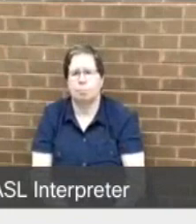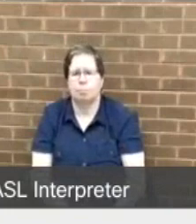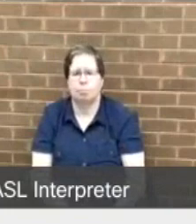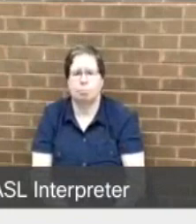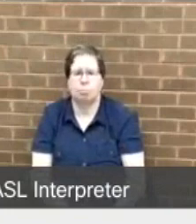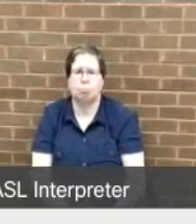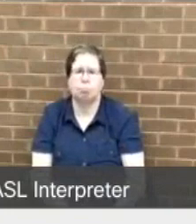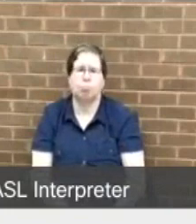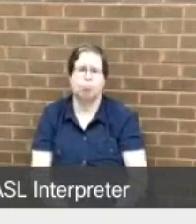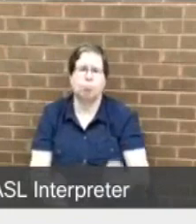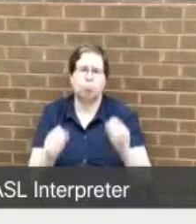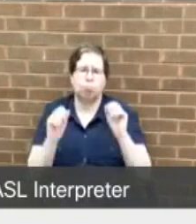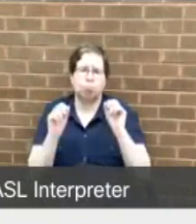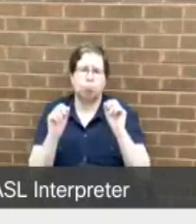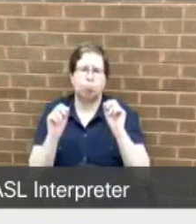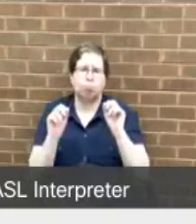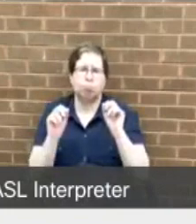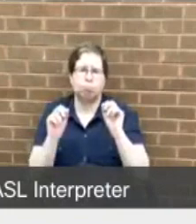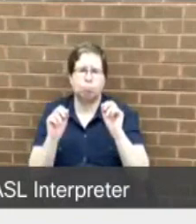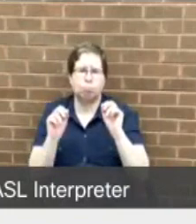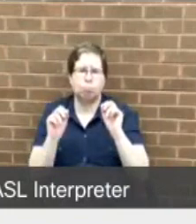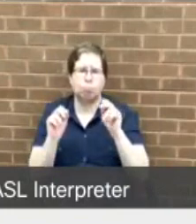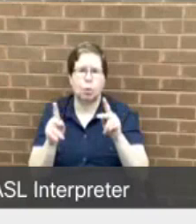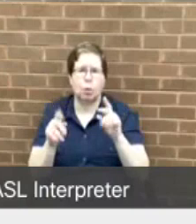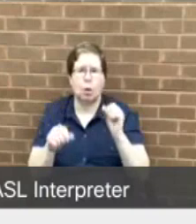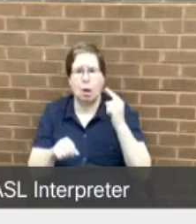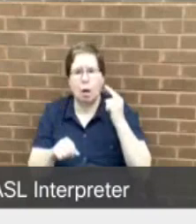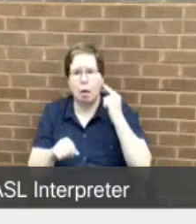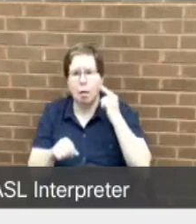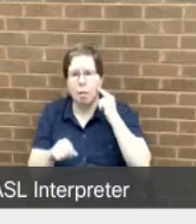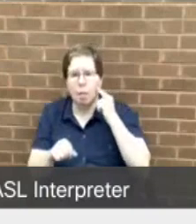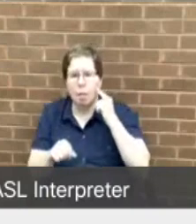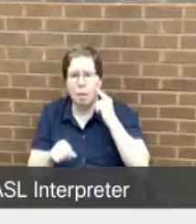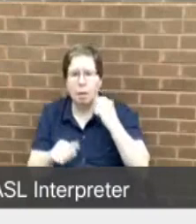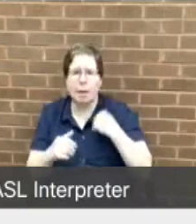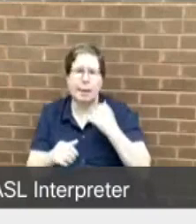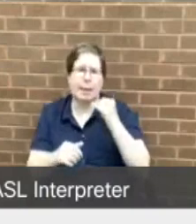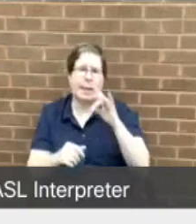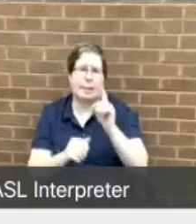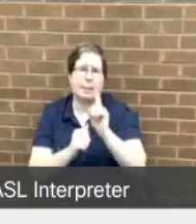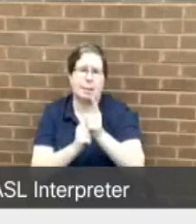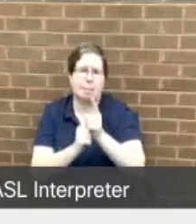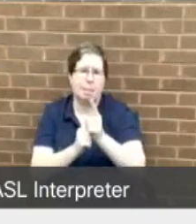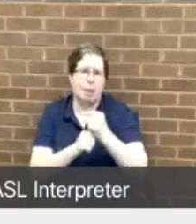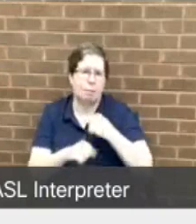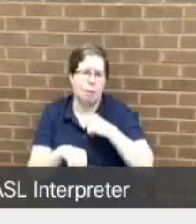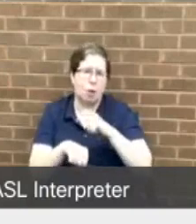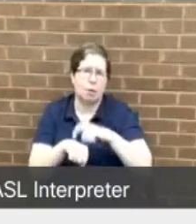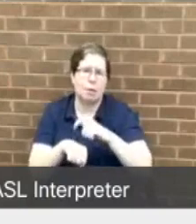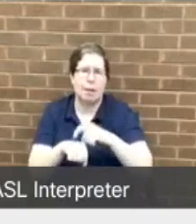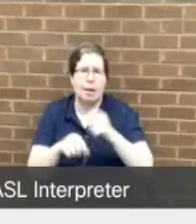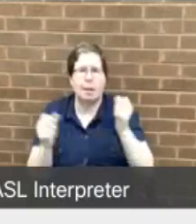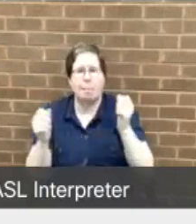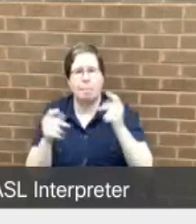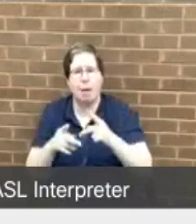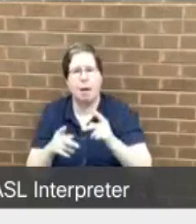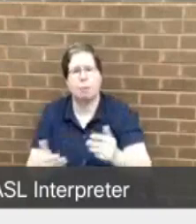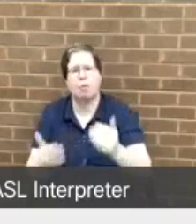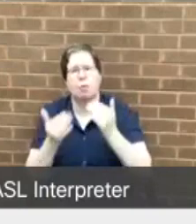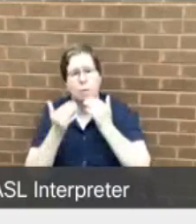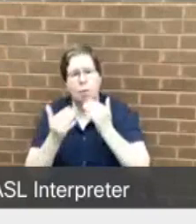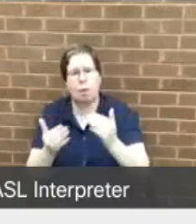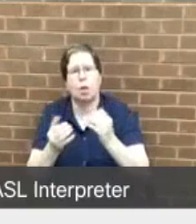Okay. Looks like we might get about 18 minutes back here, Mr. Secretary. So thank you to